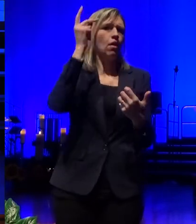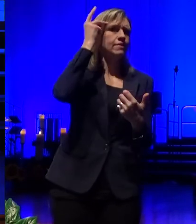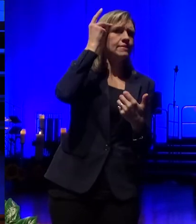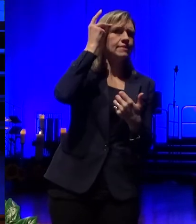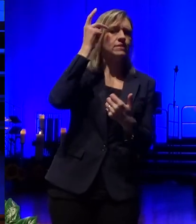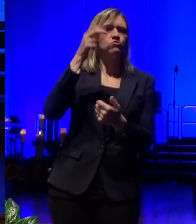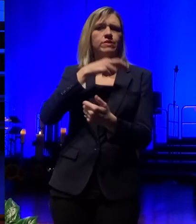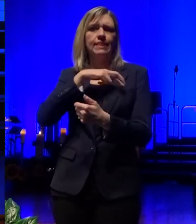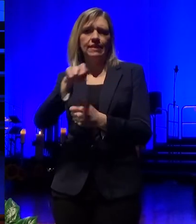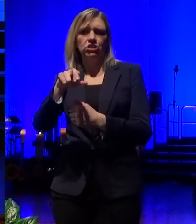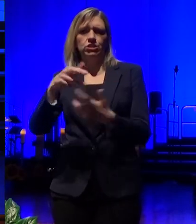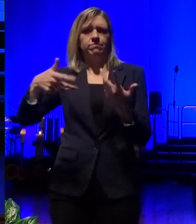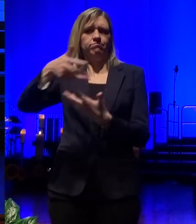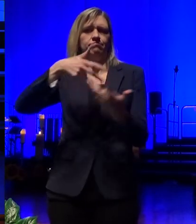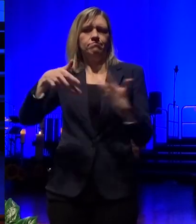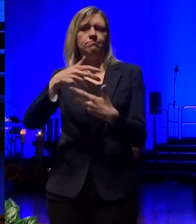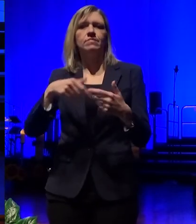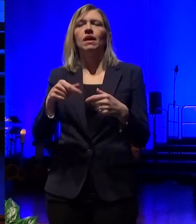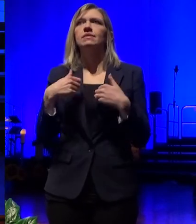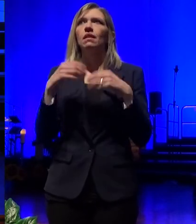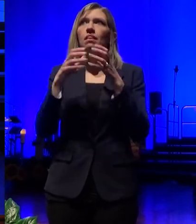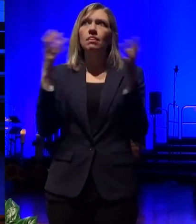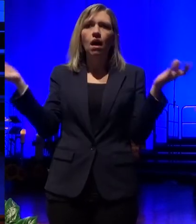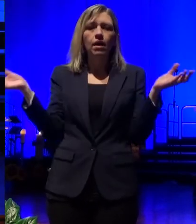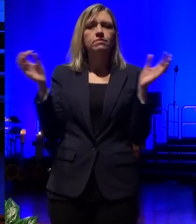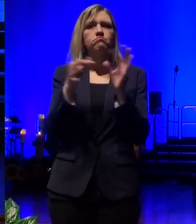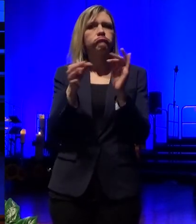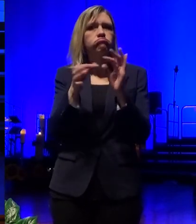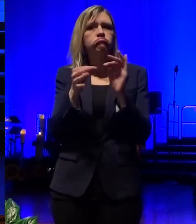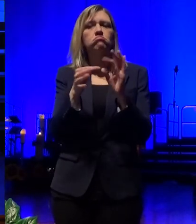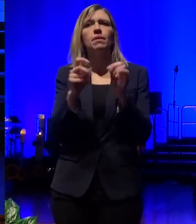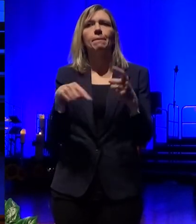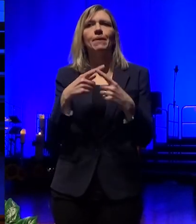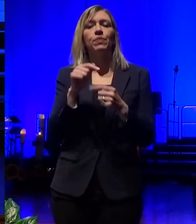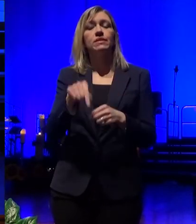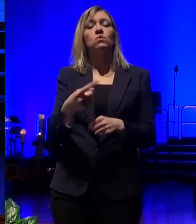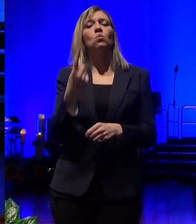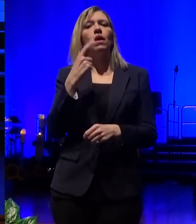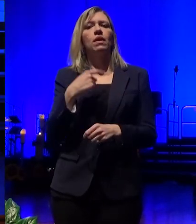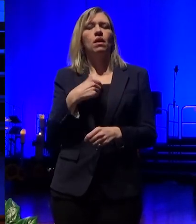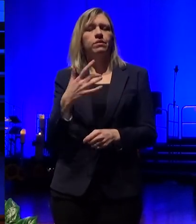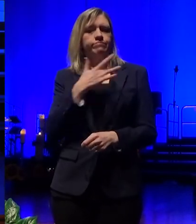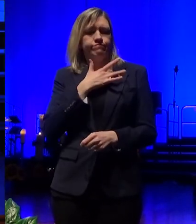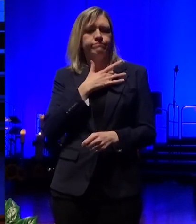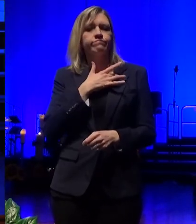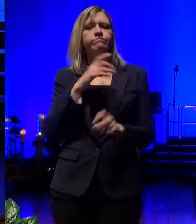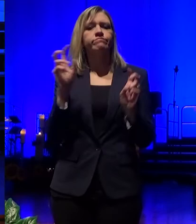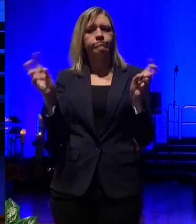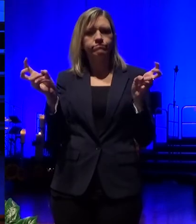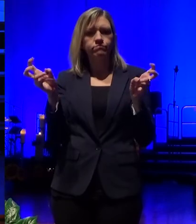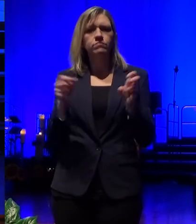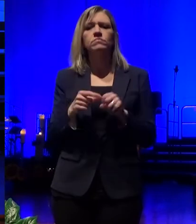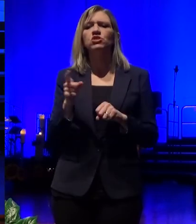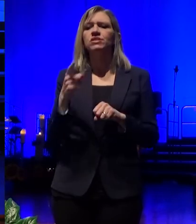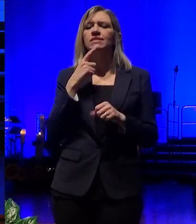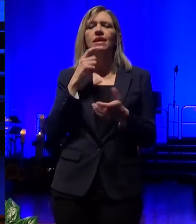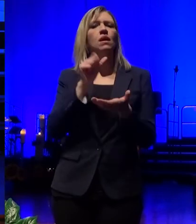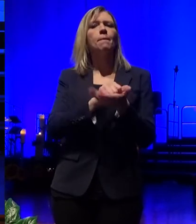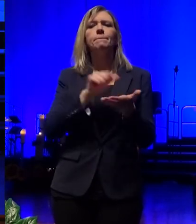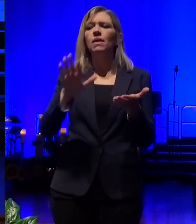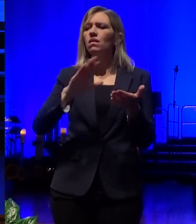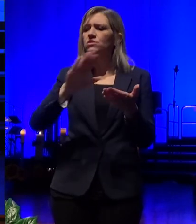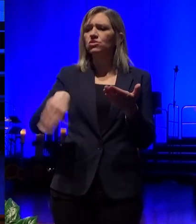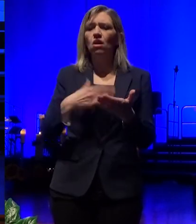religion. She has a lot to say about this, and here's something she said that I've really been resonating with. She said, abolish